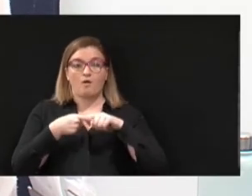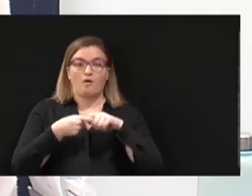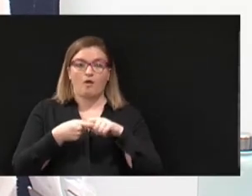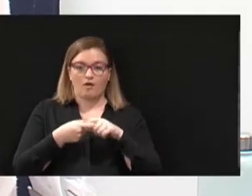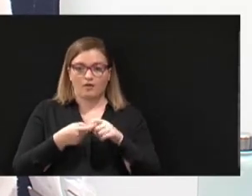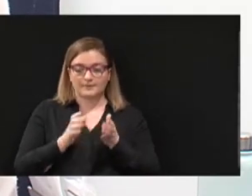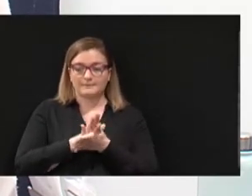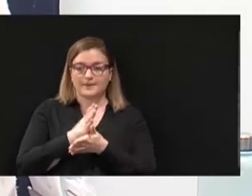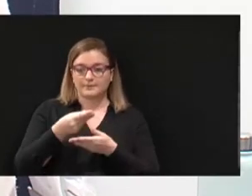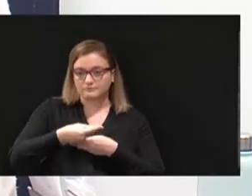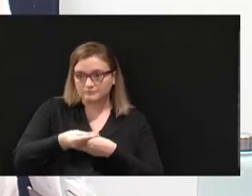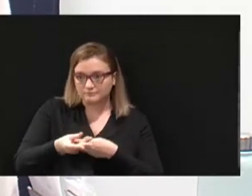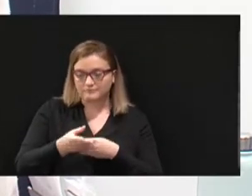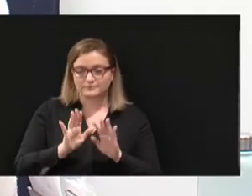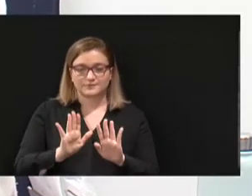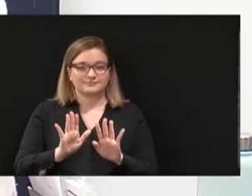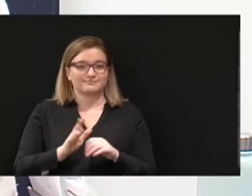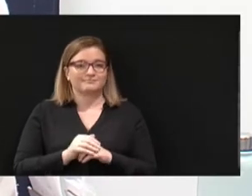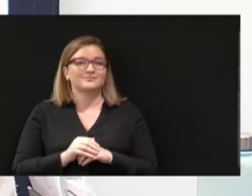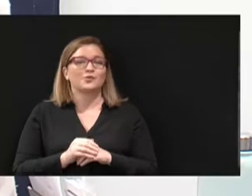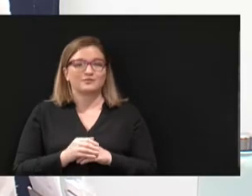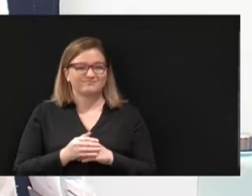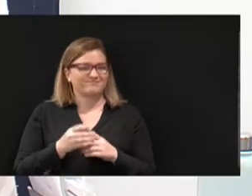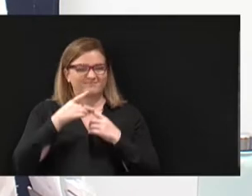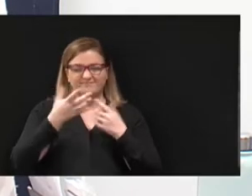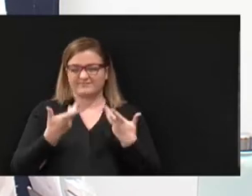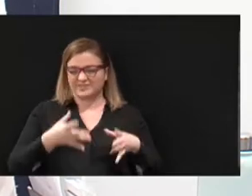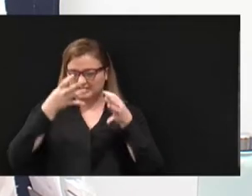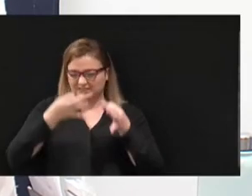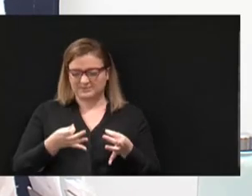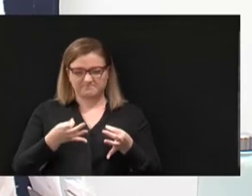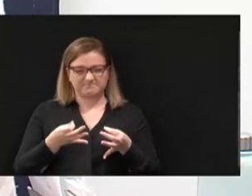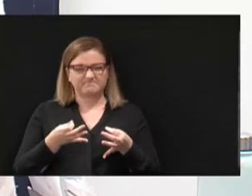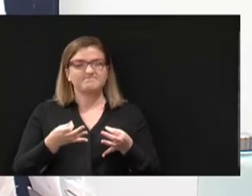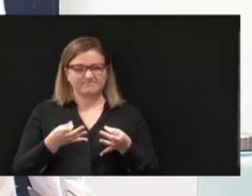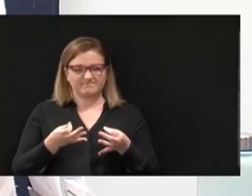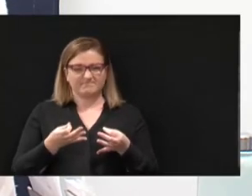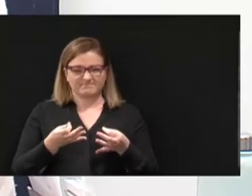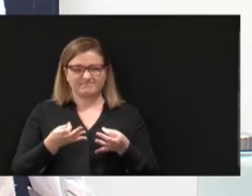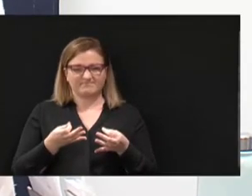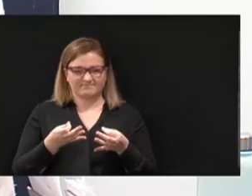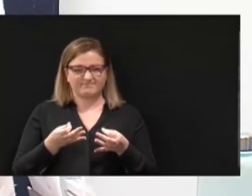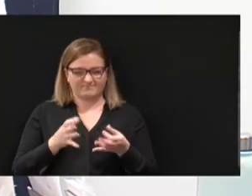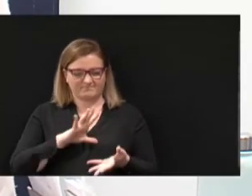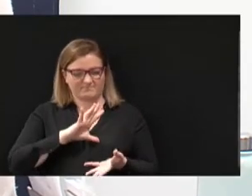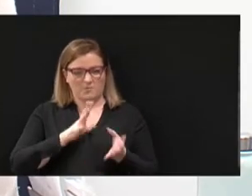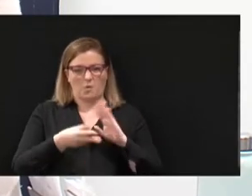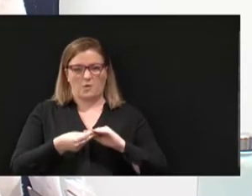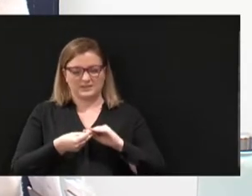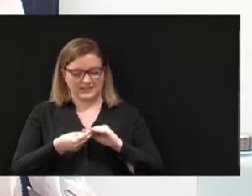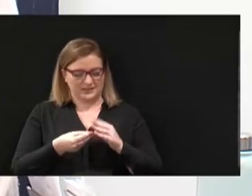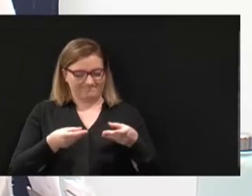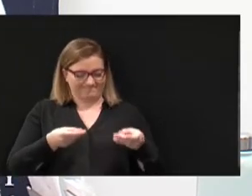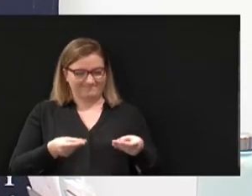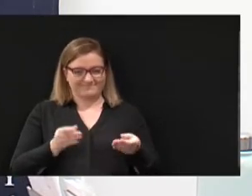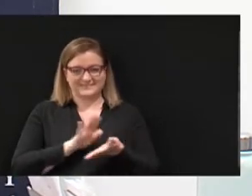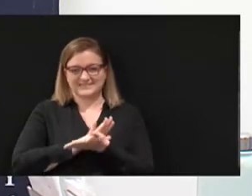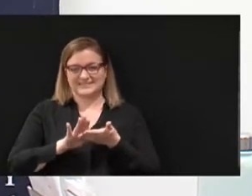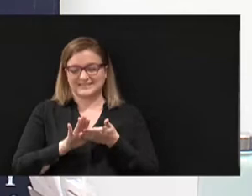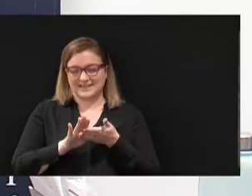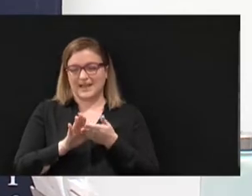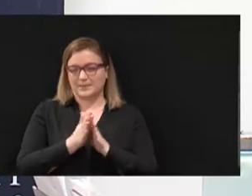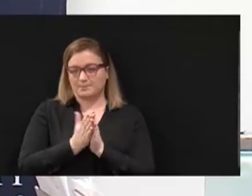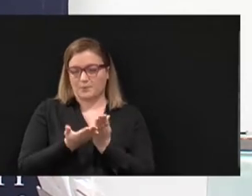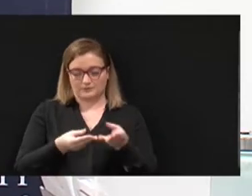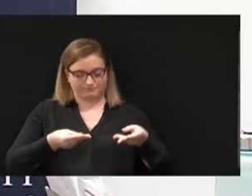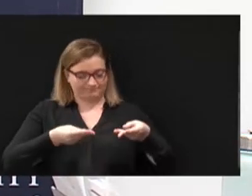virtual people, we just decided to put them all into a nice little notebook here. So to begin,